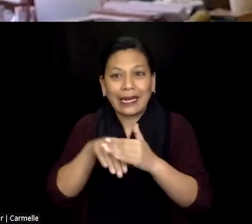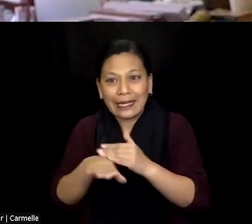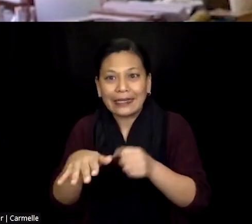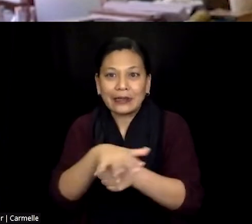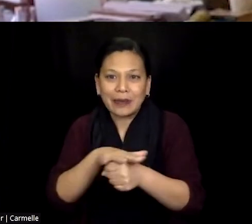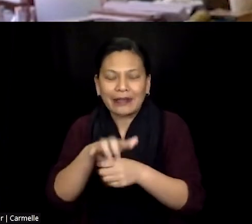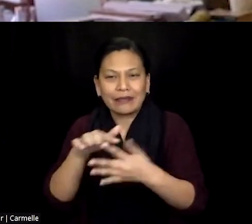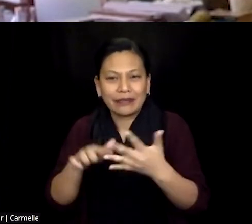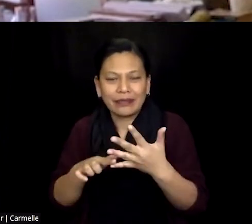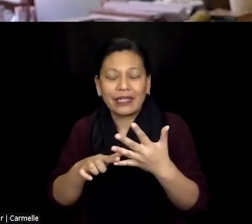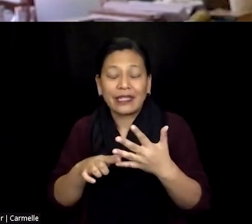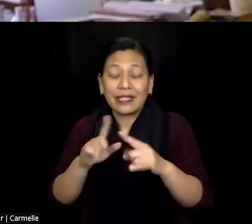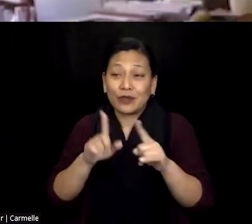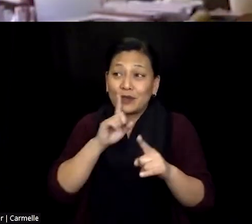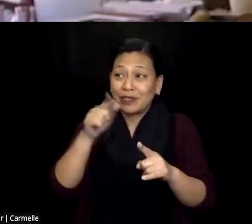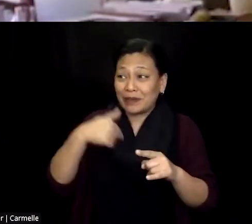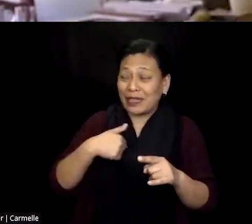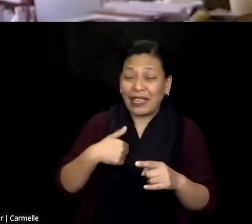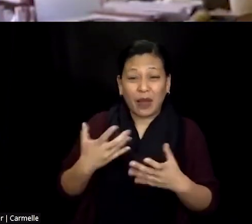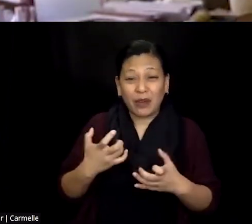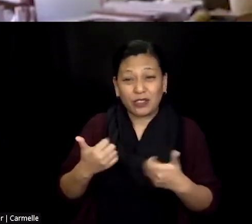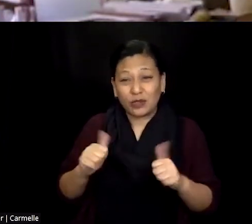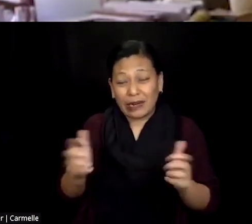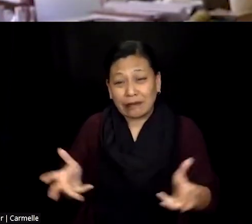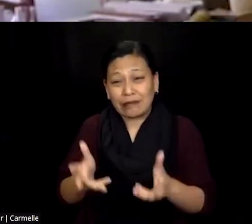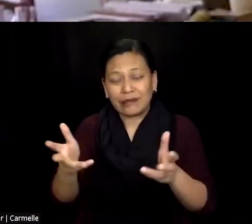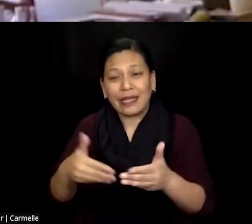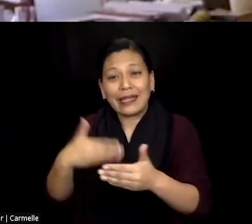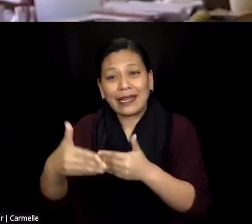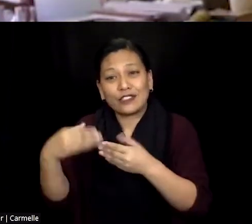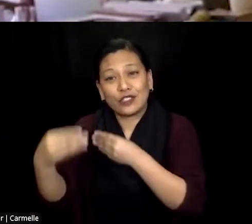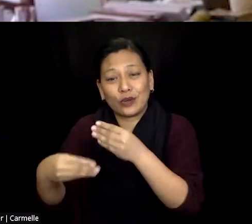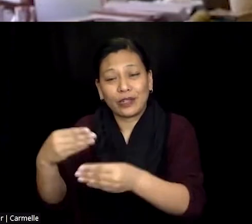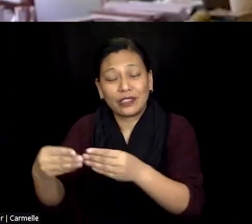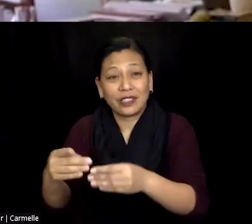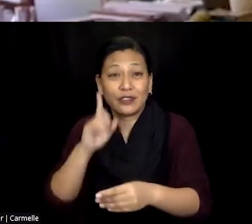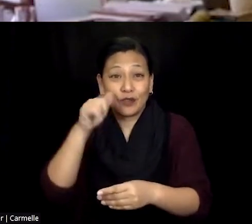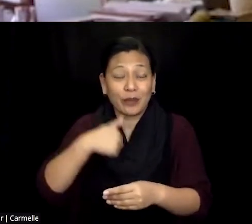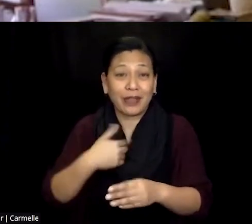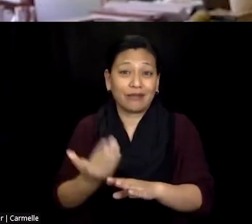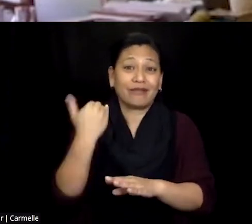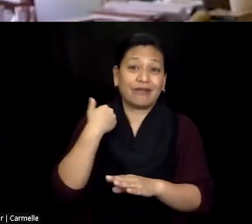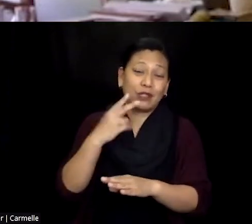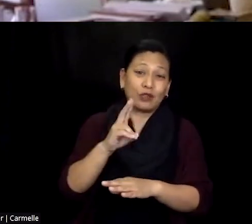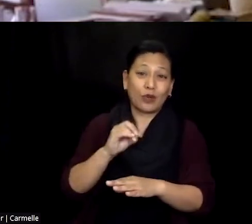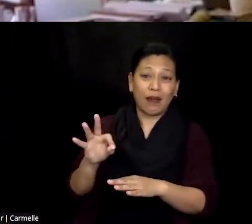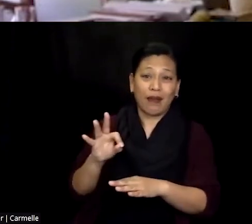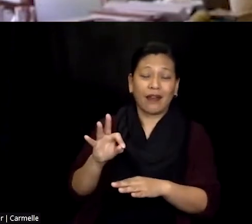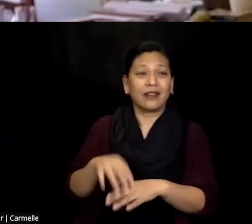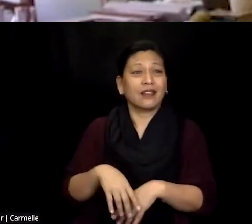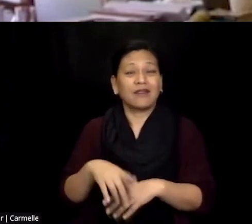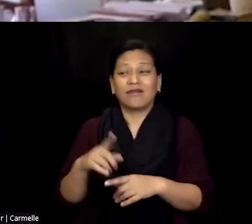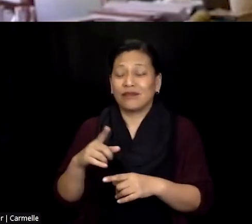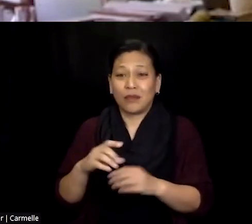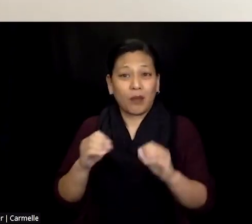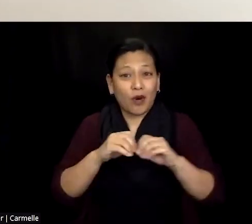help the next generation, because those opportunities that were there for me in 2019, you know, in 2009 are not